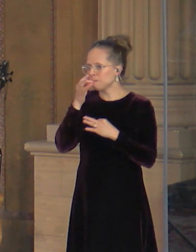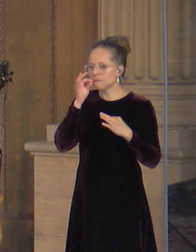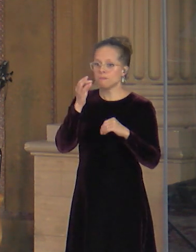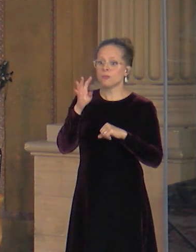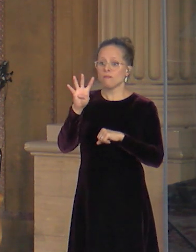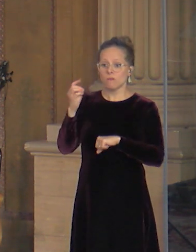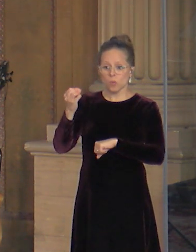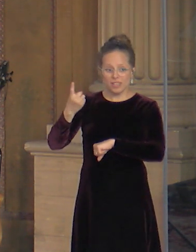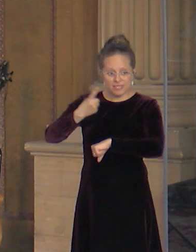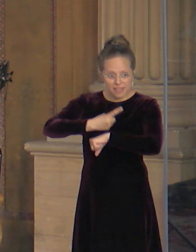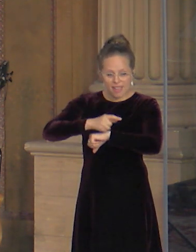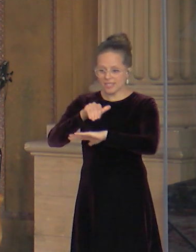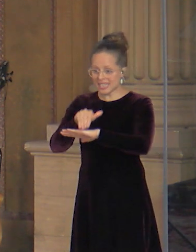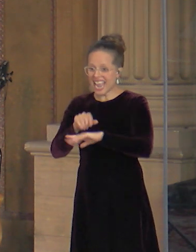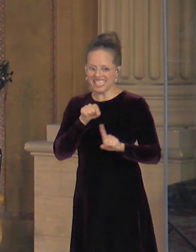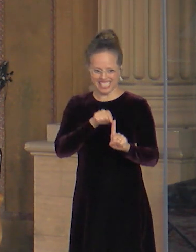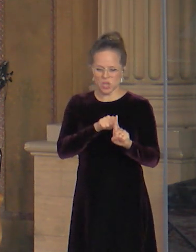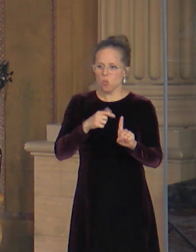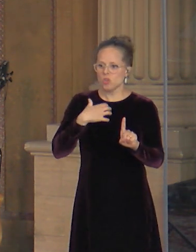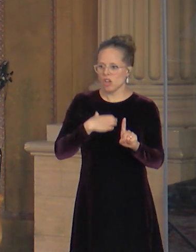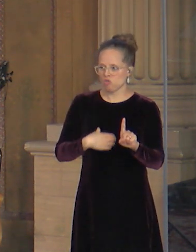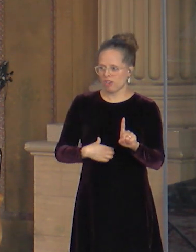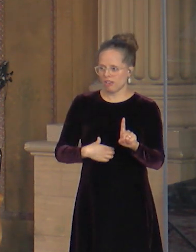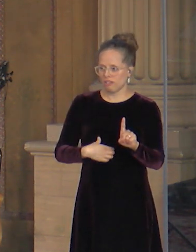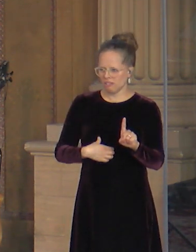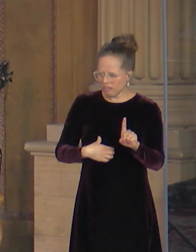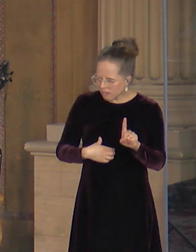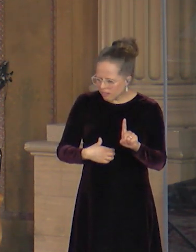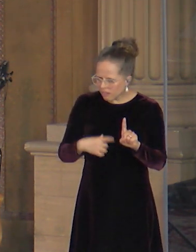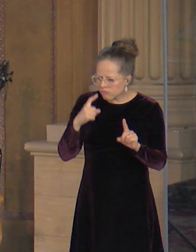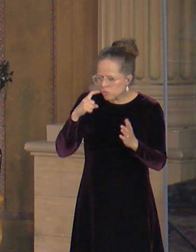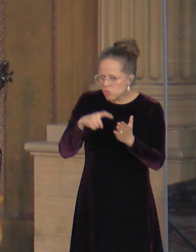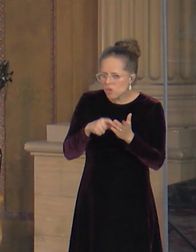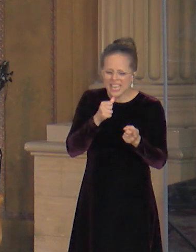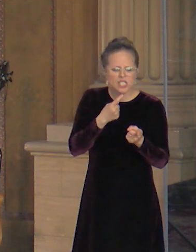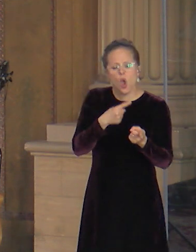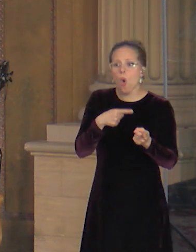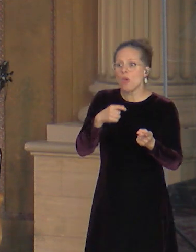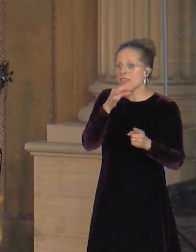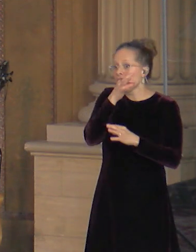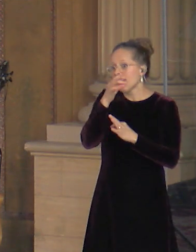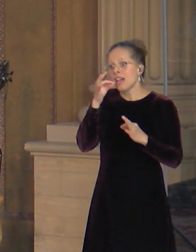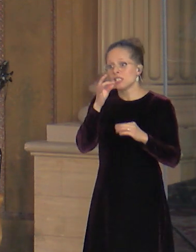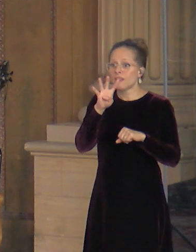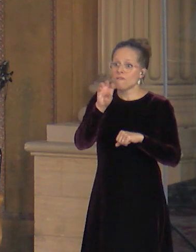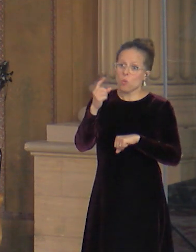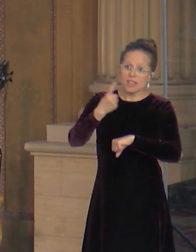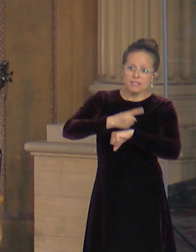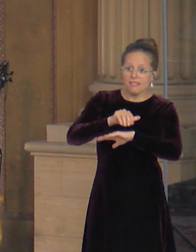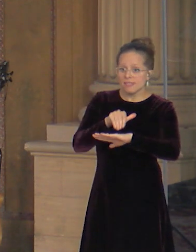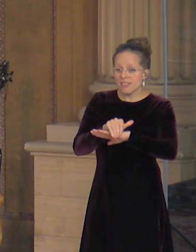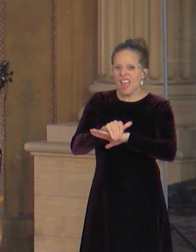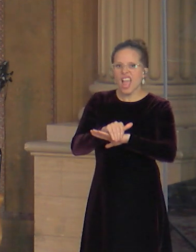it doesn't say he fasted for 40 days and 40 nights but it didn't affect him at all because he was God